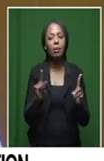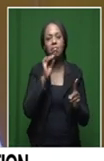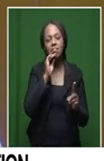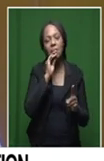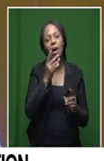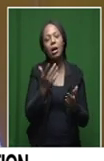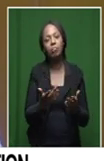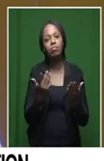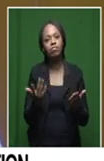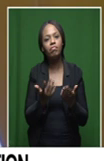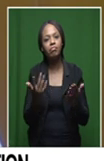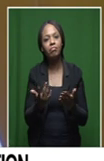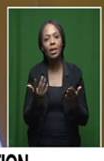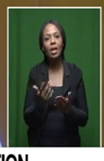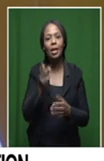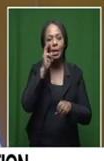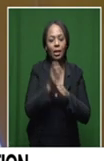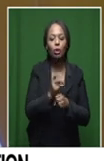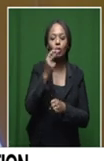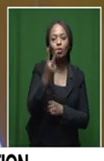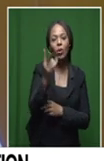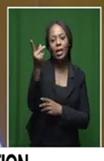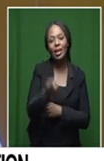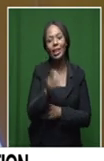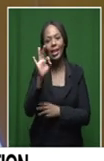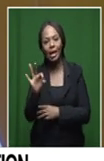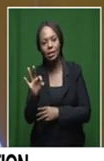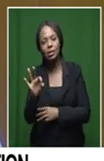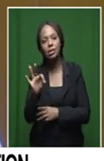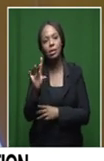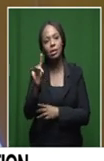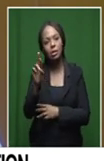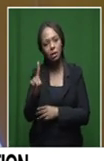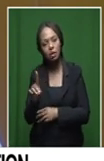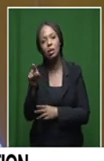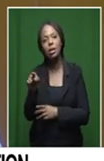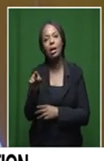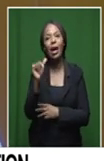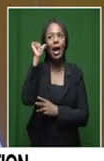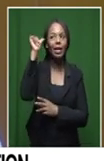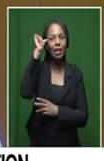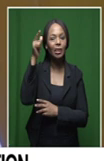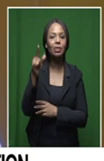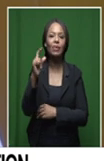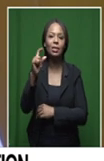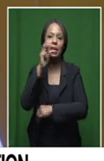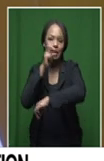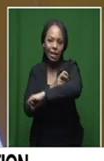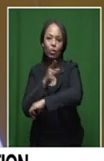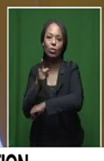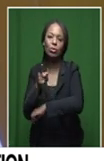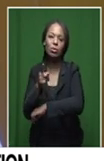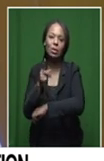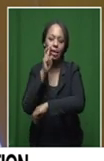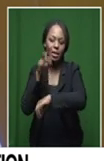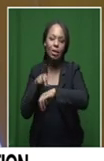still have 2/3 almost of the adult population to vaccinate. We've